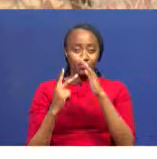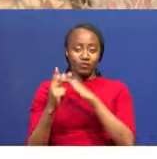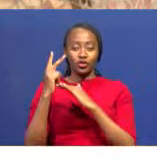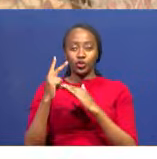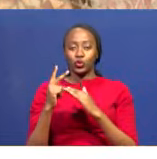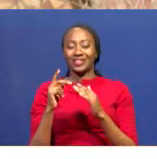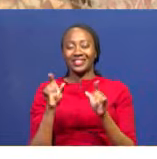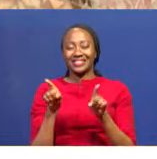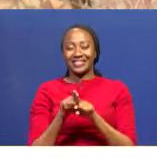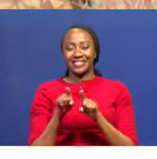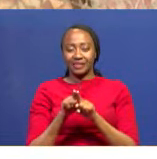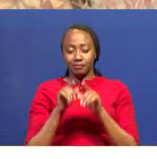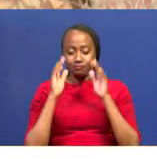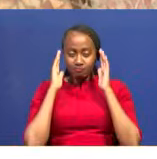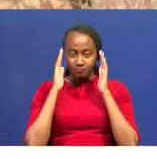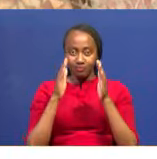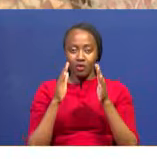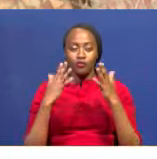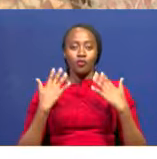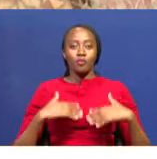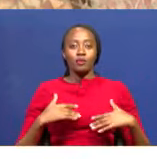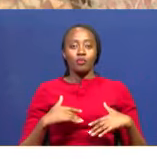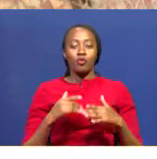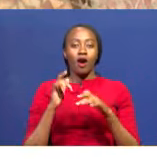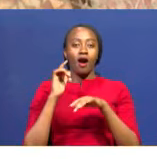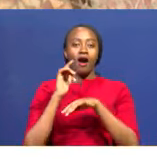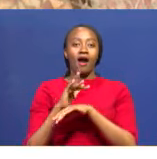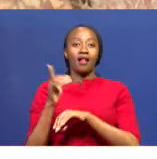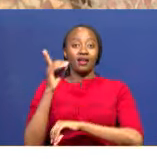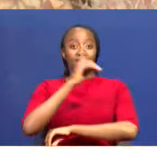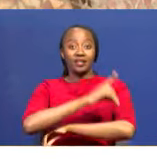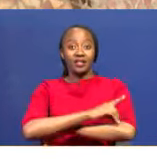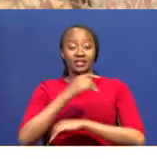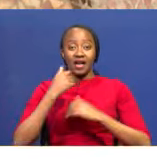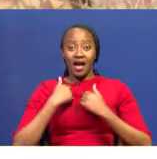his people. From the earliest days of his career, he carried an